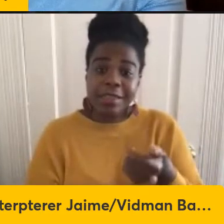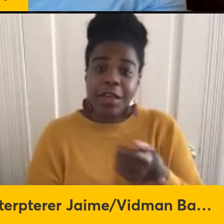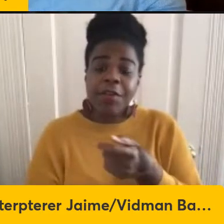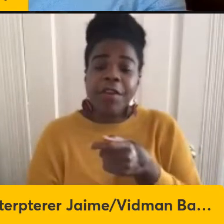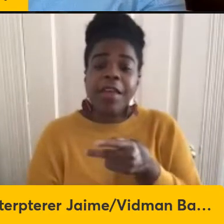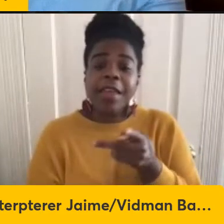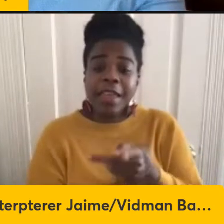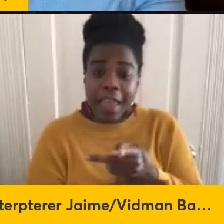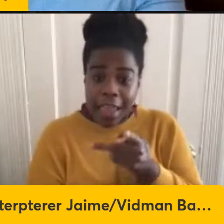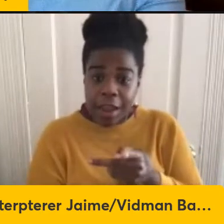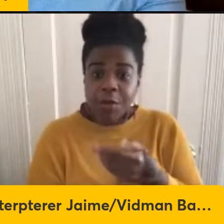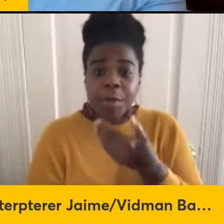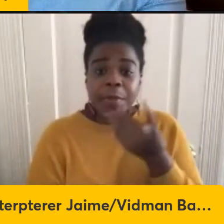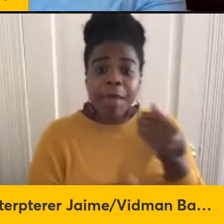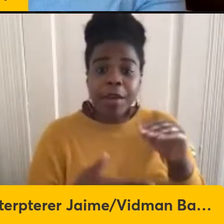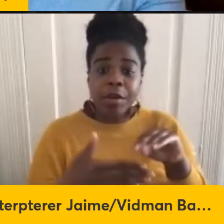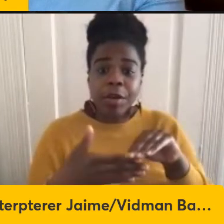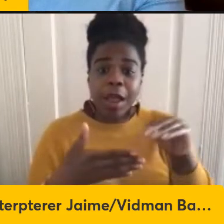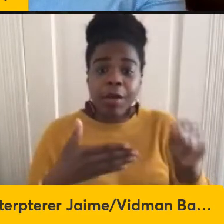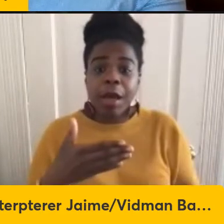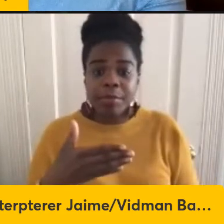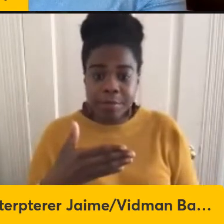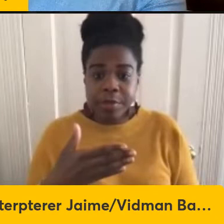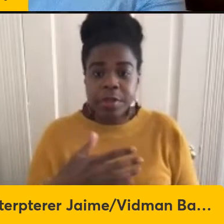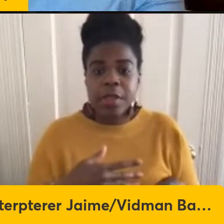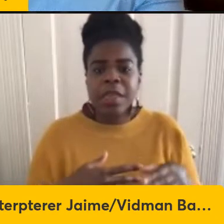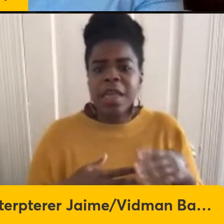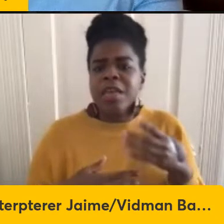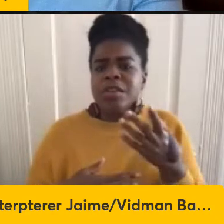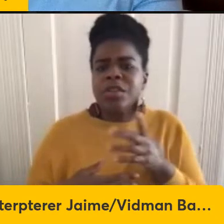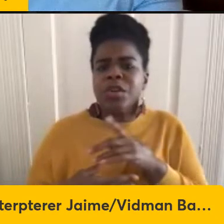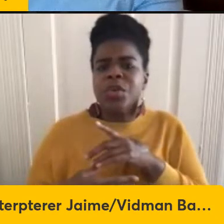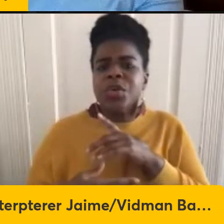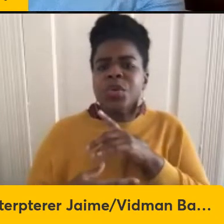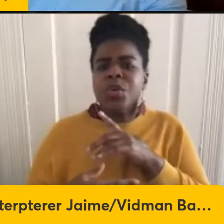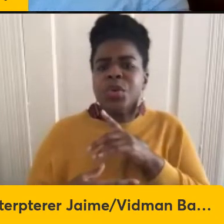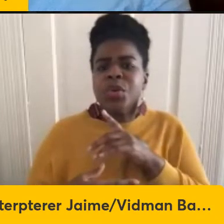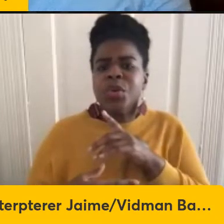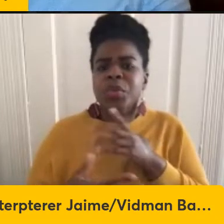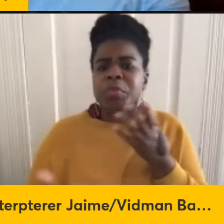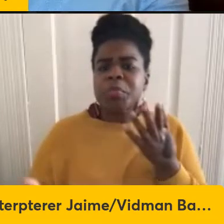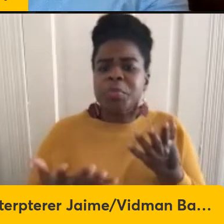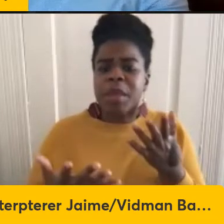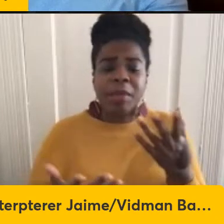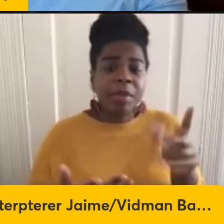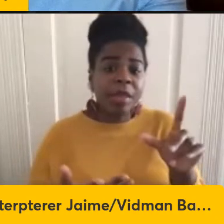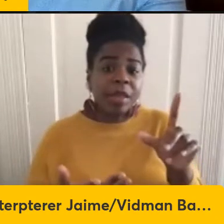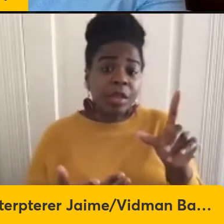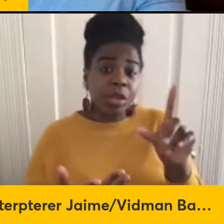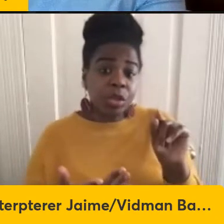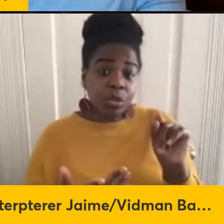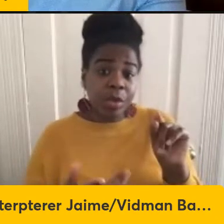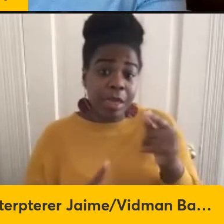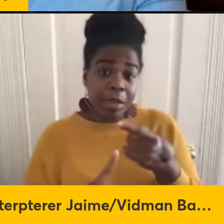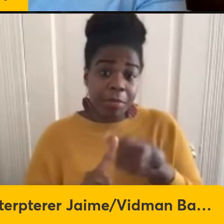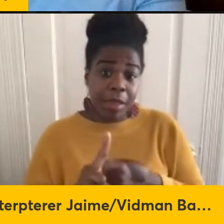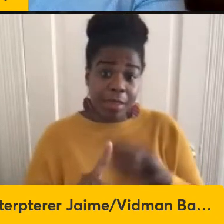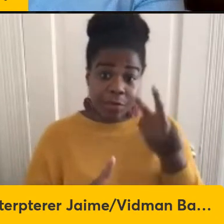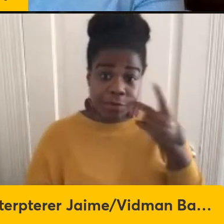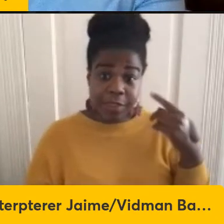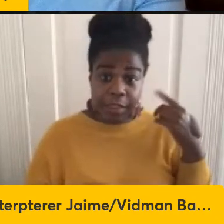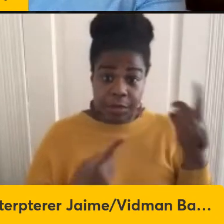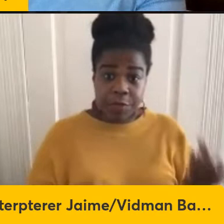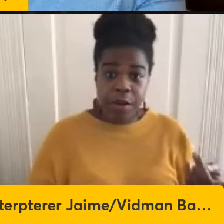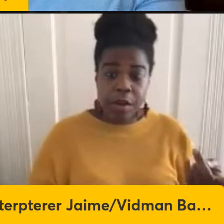for them. And I think what we've seen really, certainly over the last 20 months, is the fact that, you know,